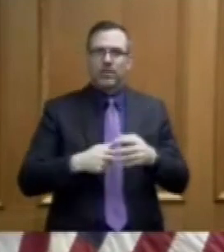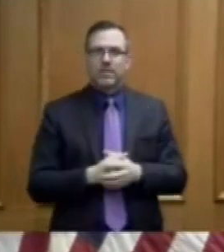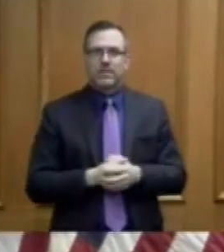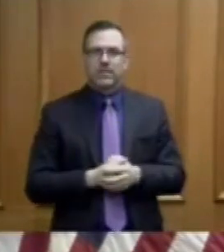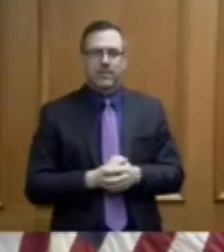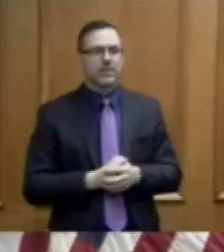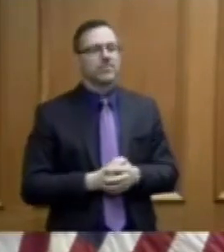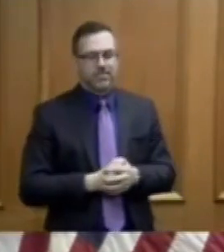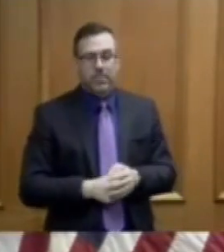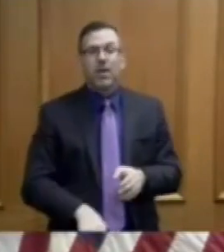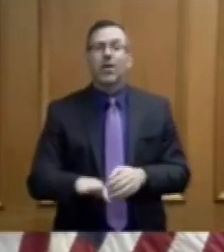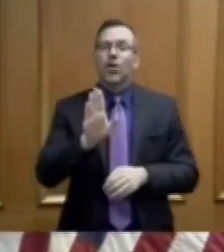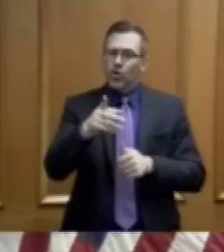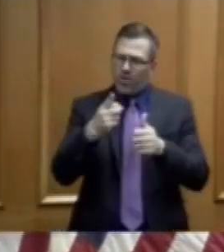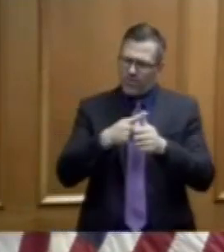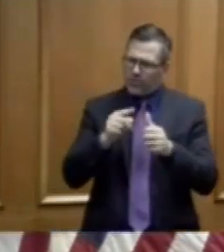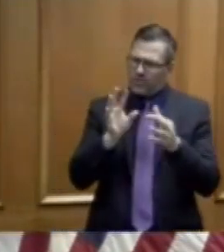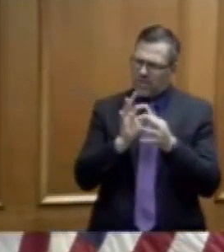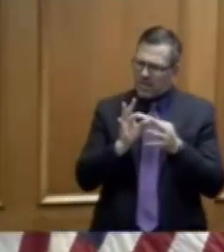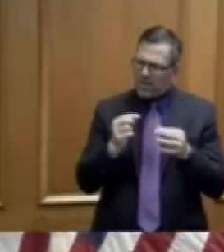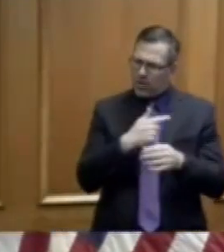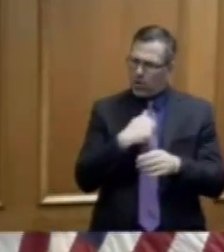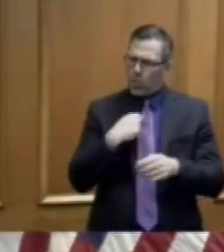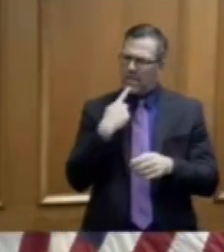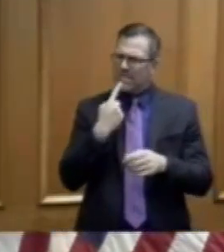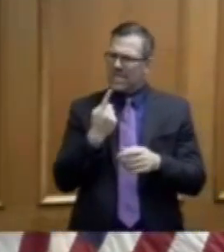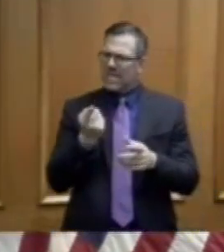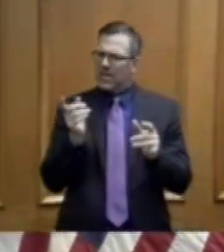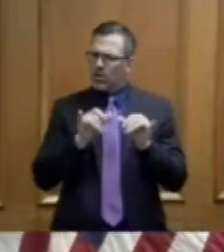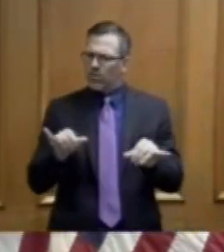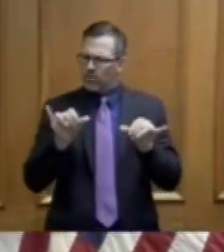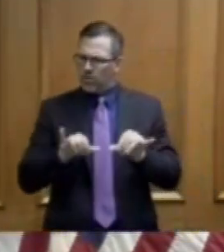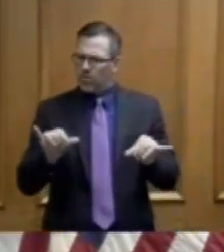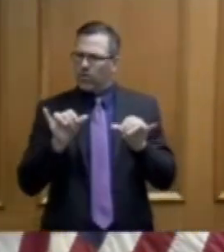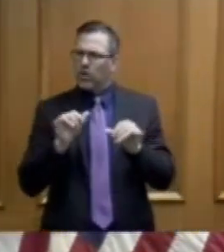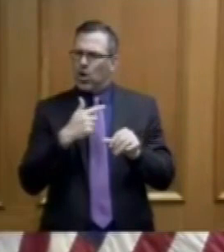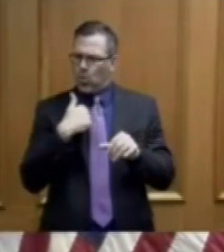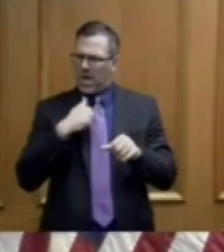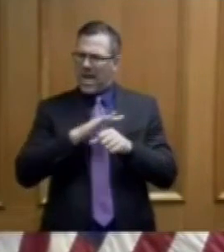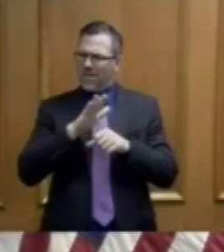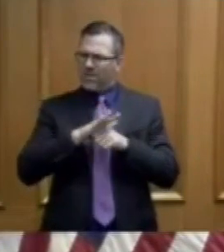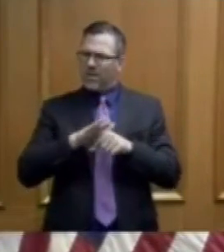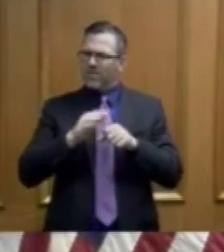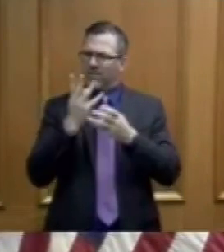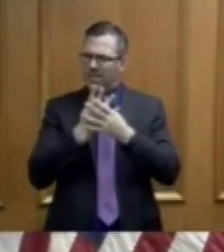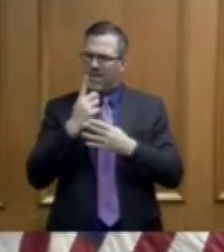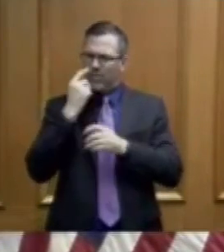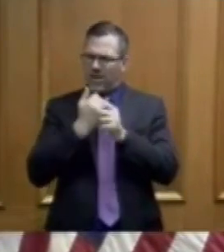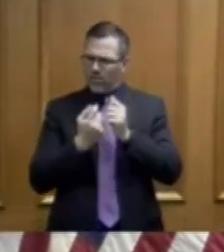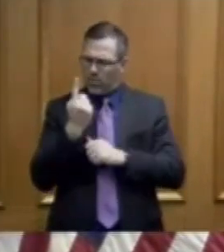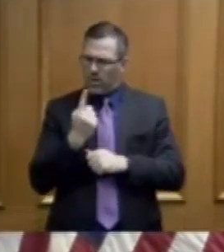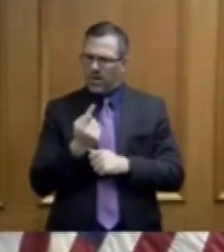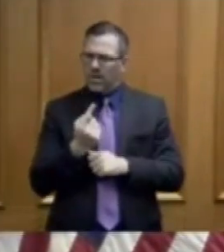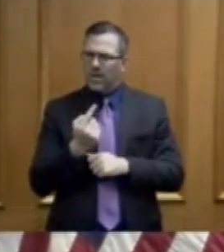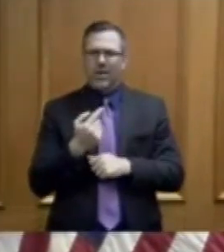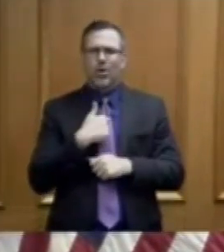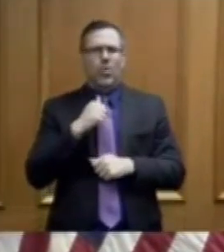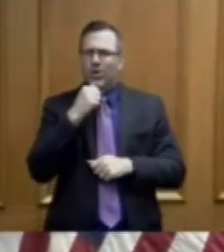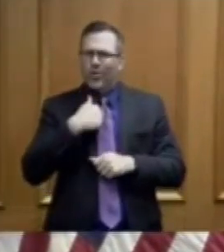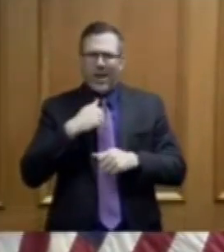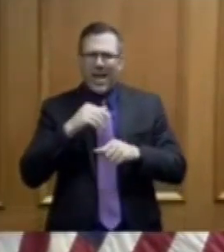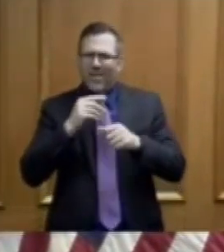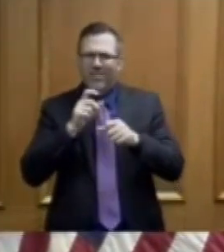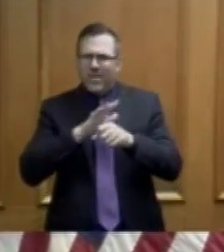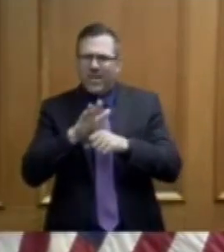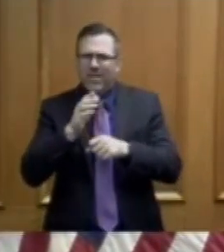I think your first comment was that we've said over and over that we have enough tests for everybody. We don't have enough tests for